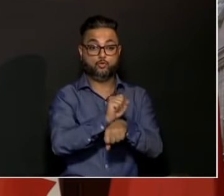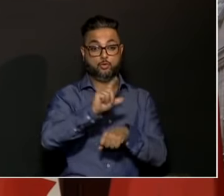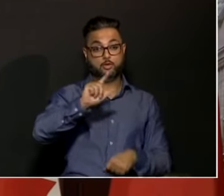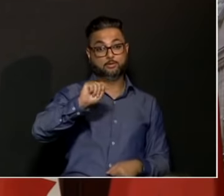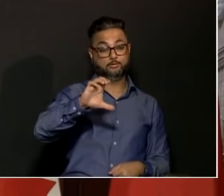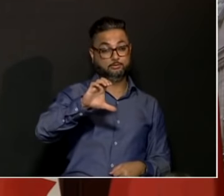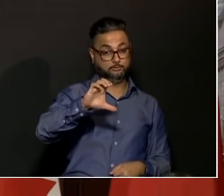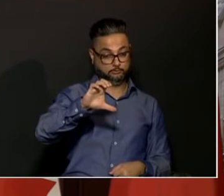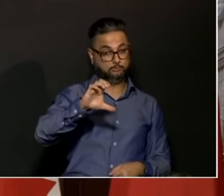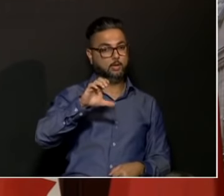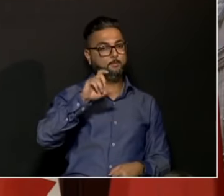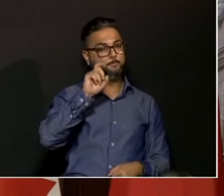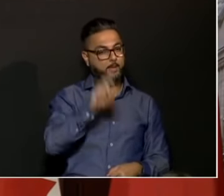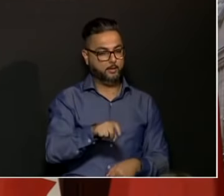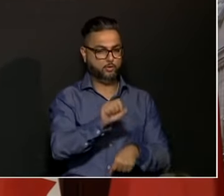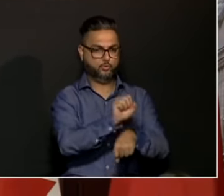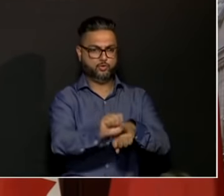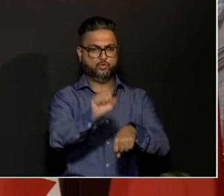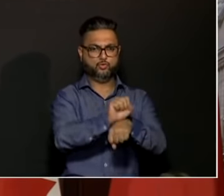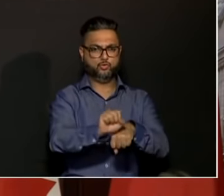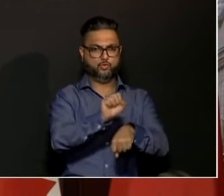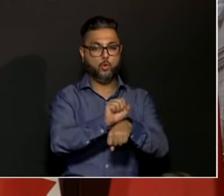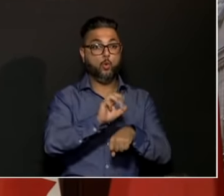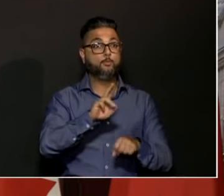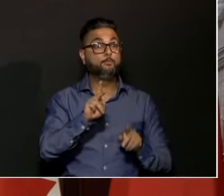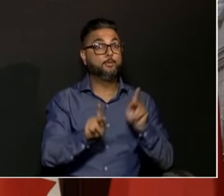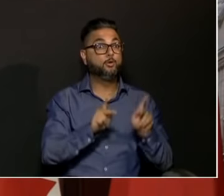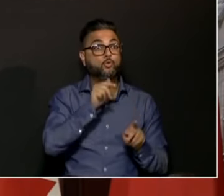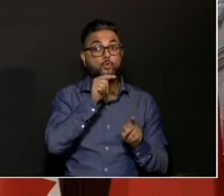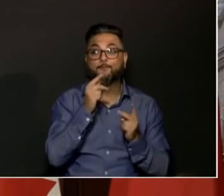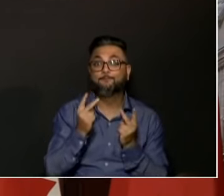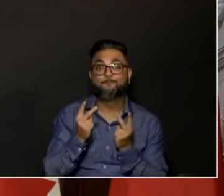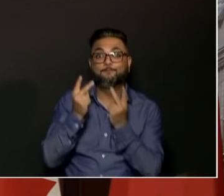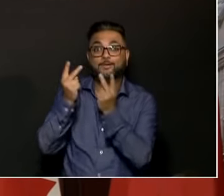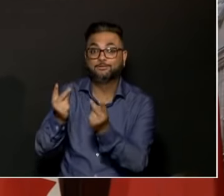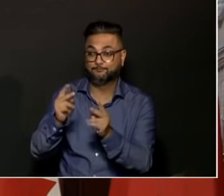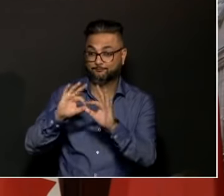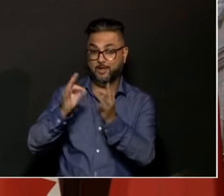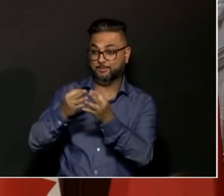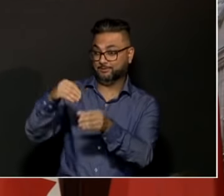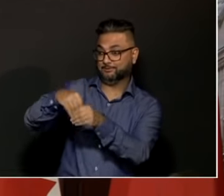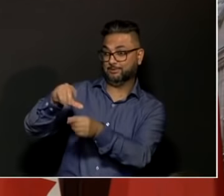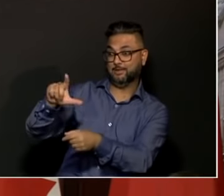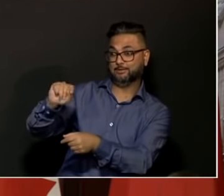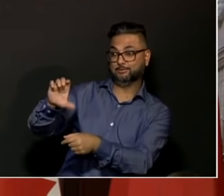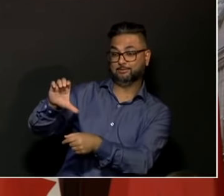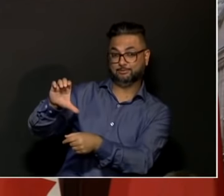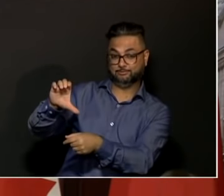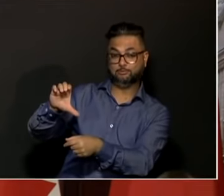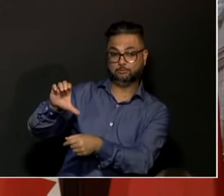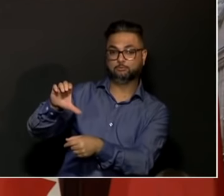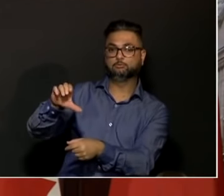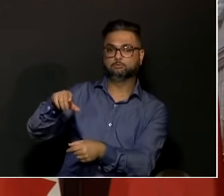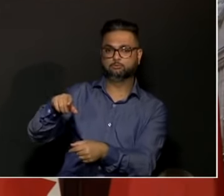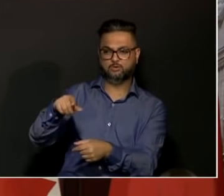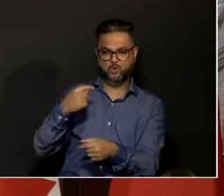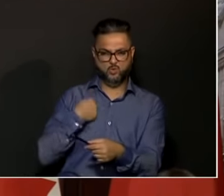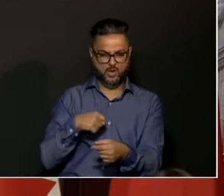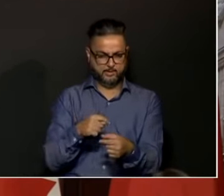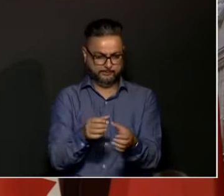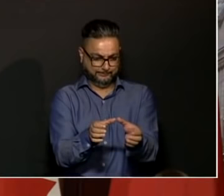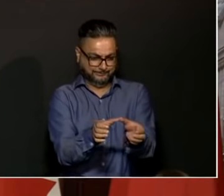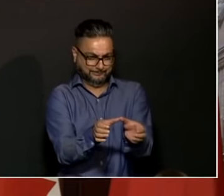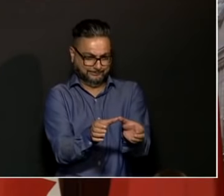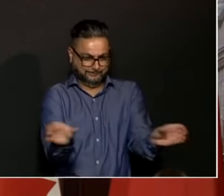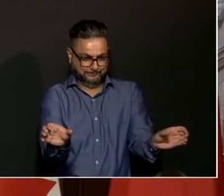the people who are going to visit family members in long-term care homes. So we're really trying to make a more coherent system with